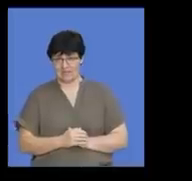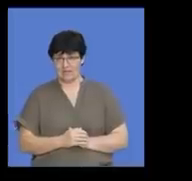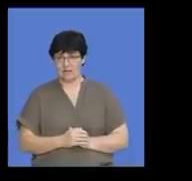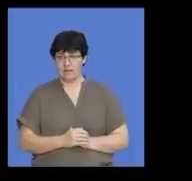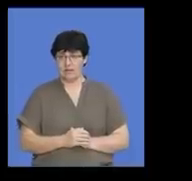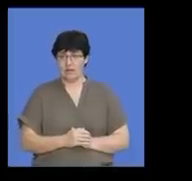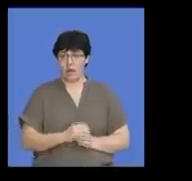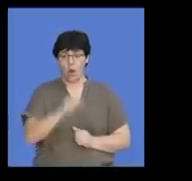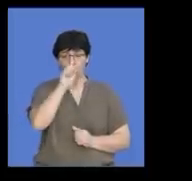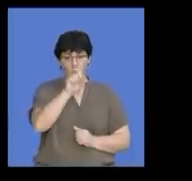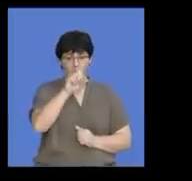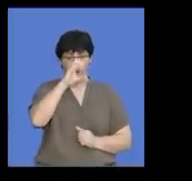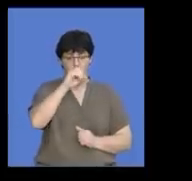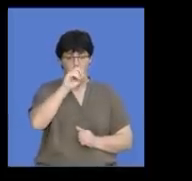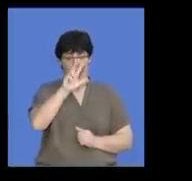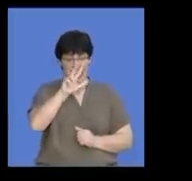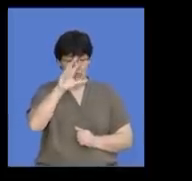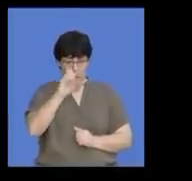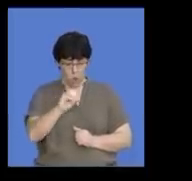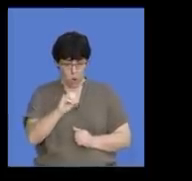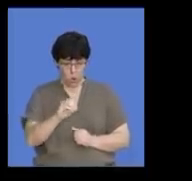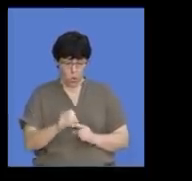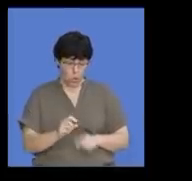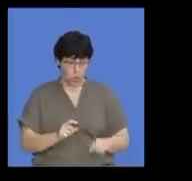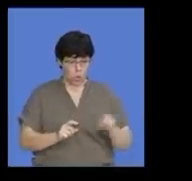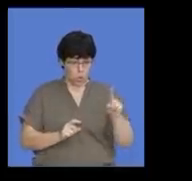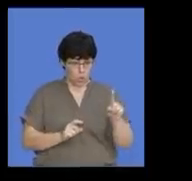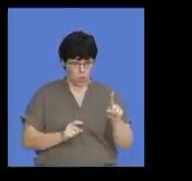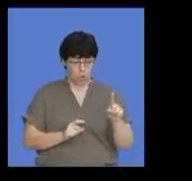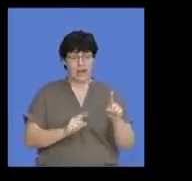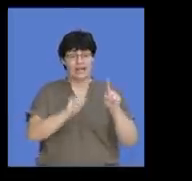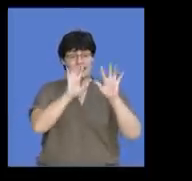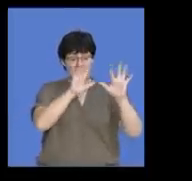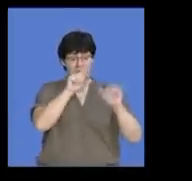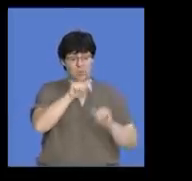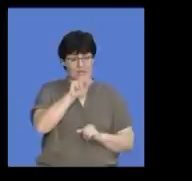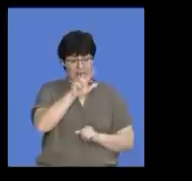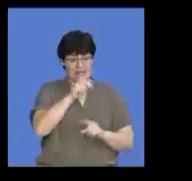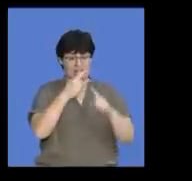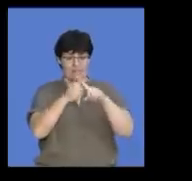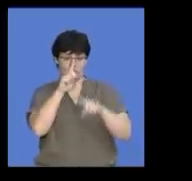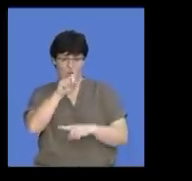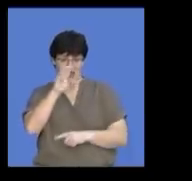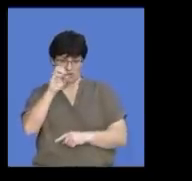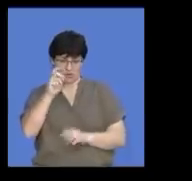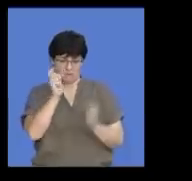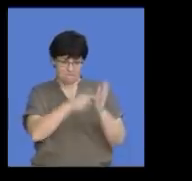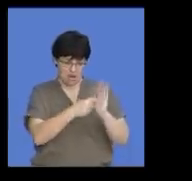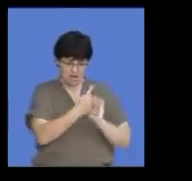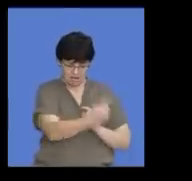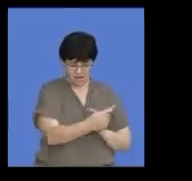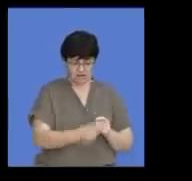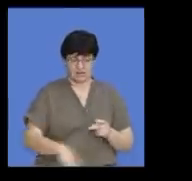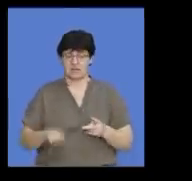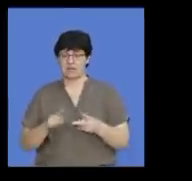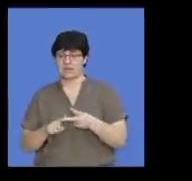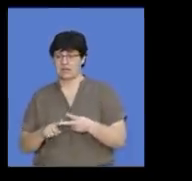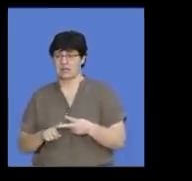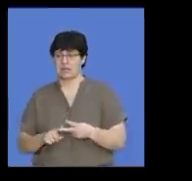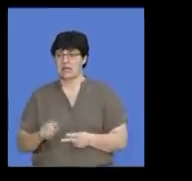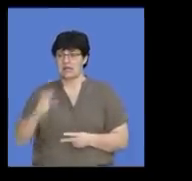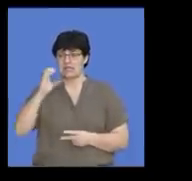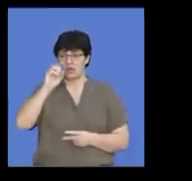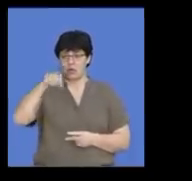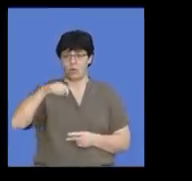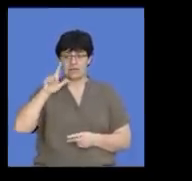1080 is the answer for 10.8 times 100. One mark. 0.7